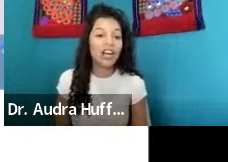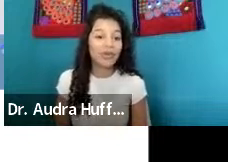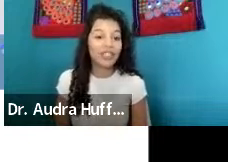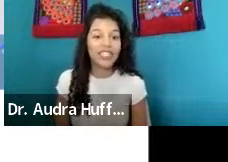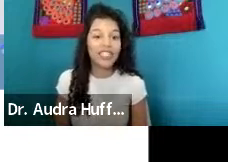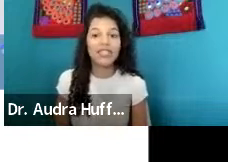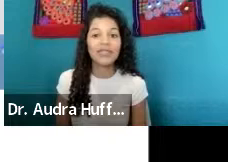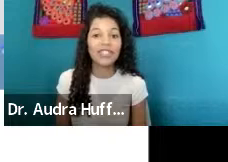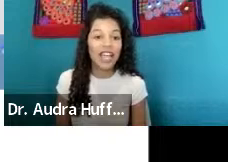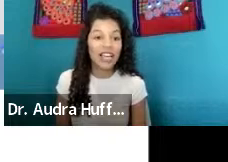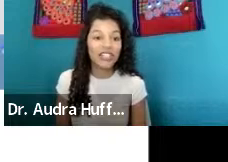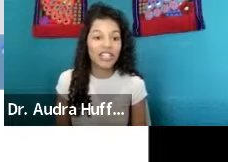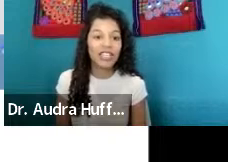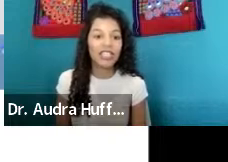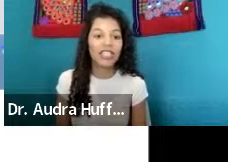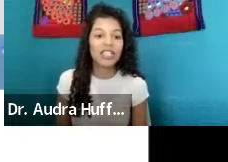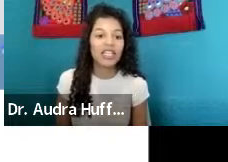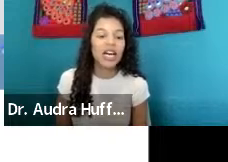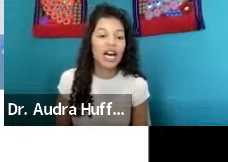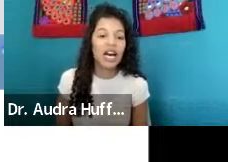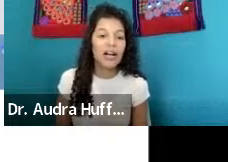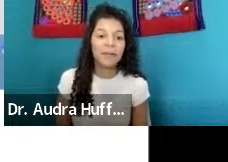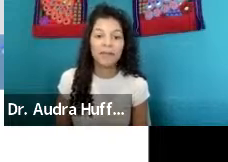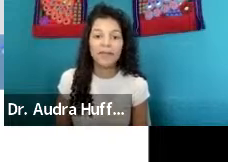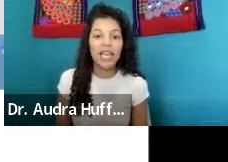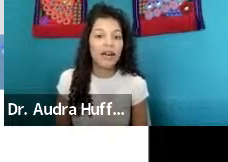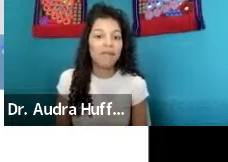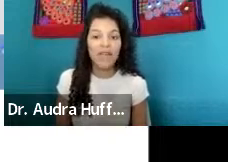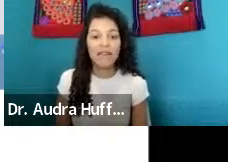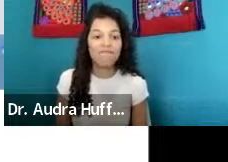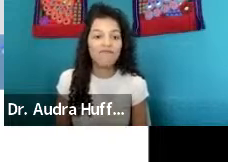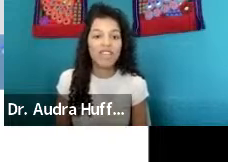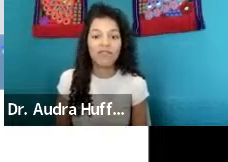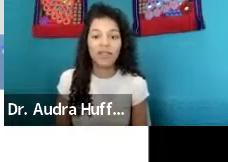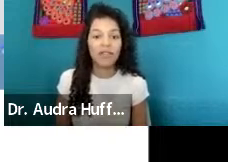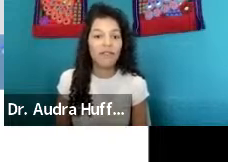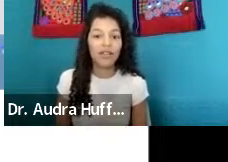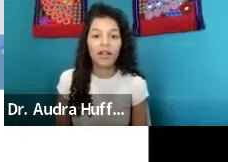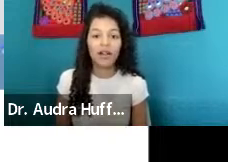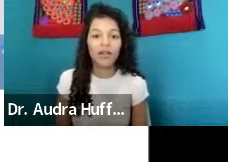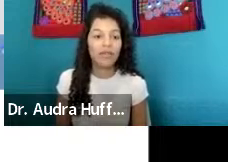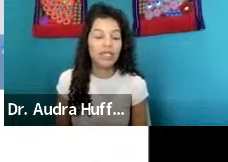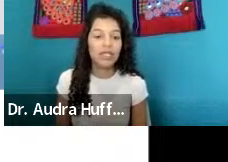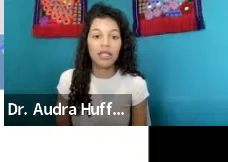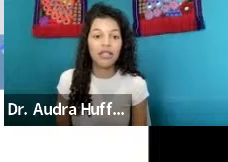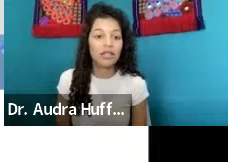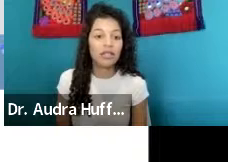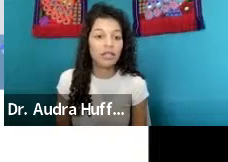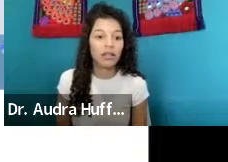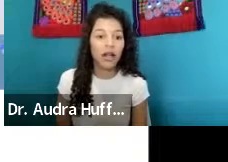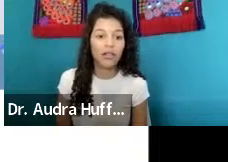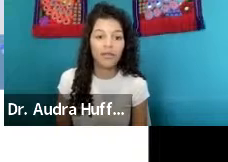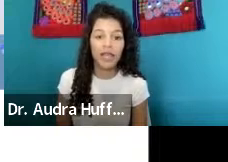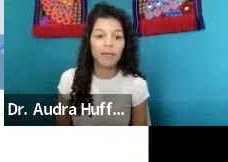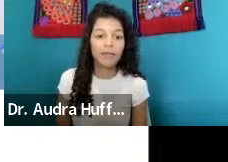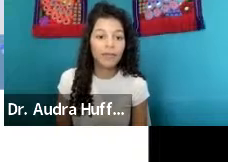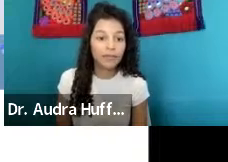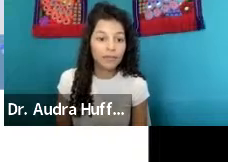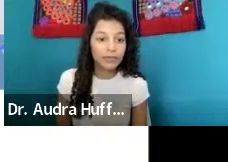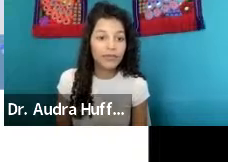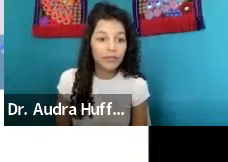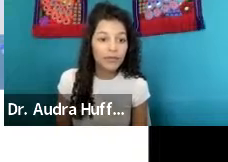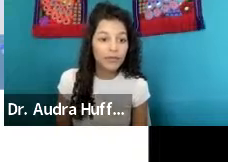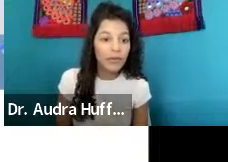Exactly. Awkwardness, rejection. Yeah, I've definitely felt all of these things, all of